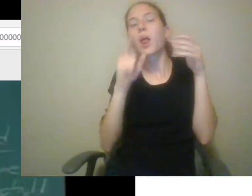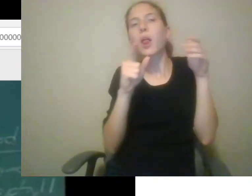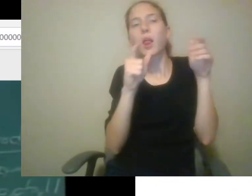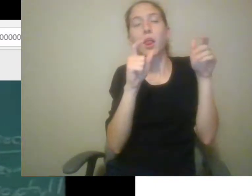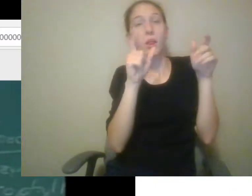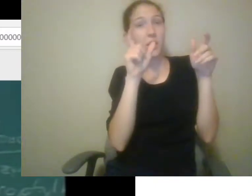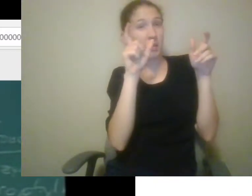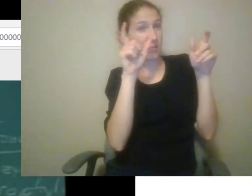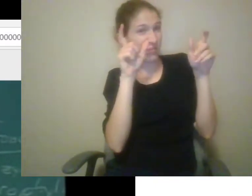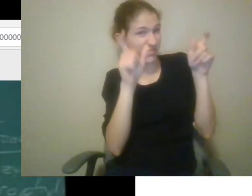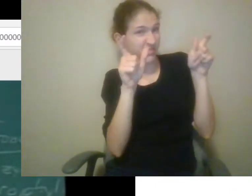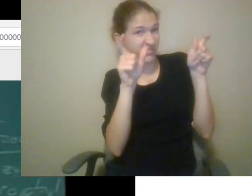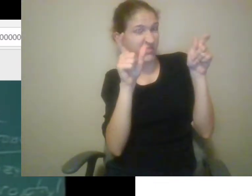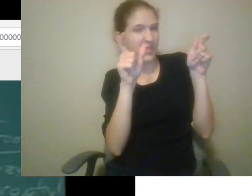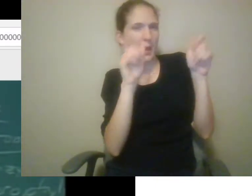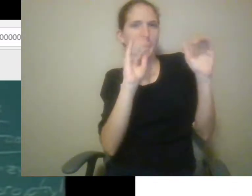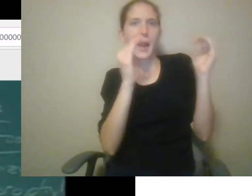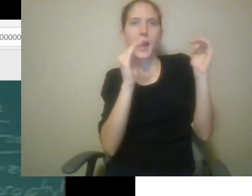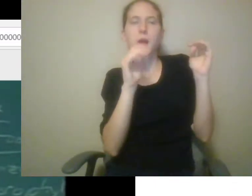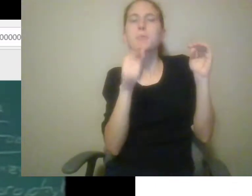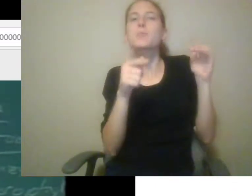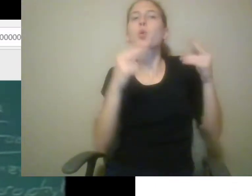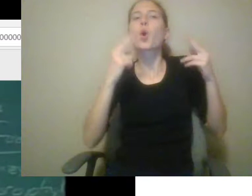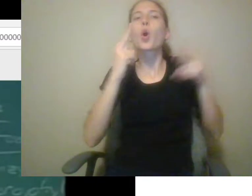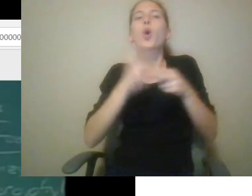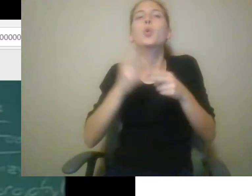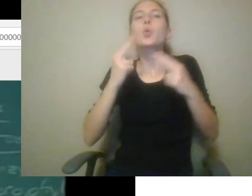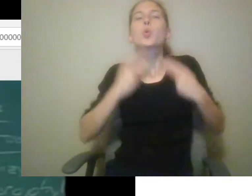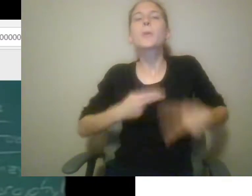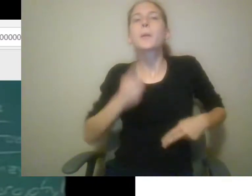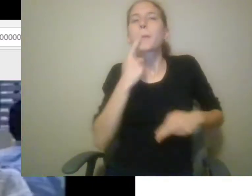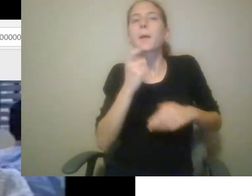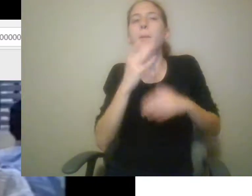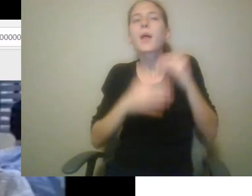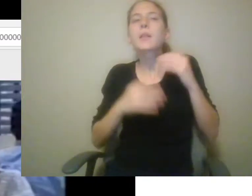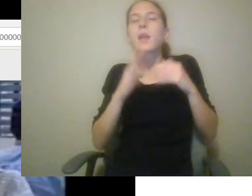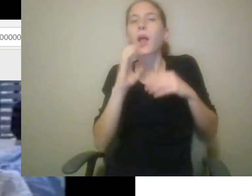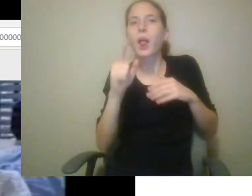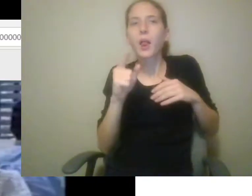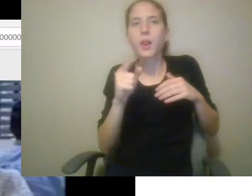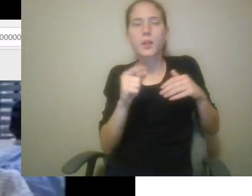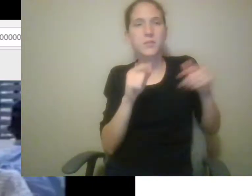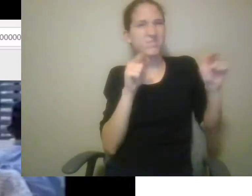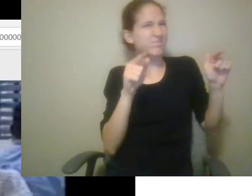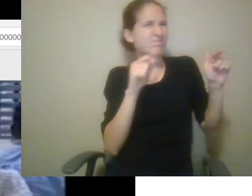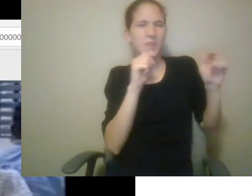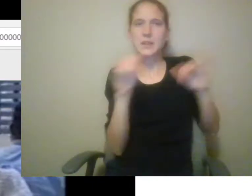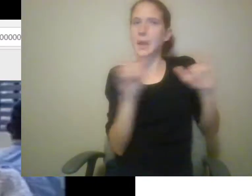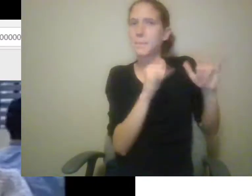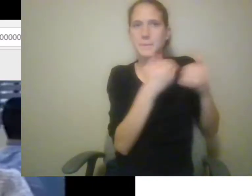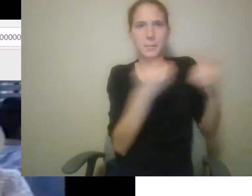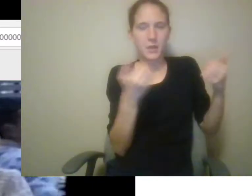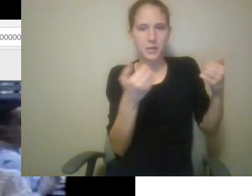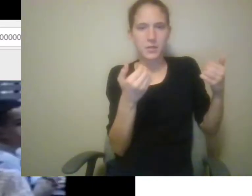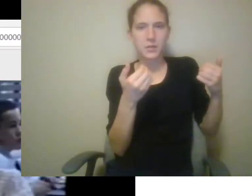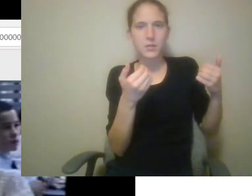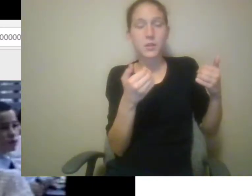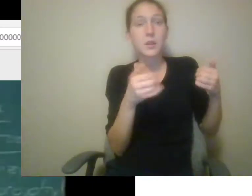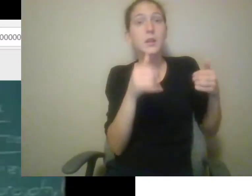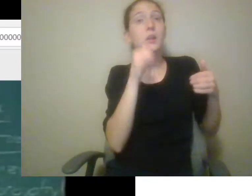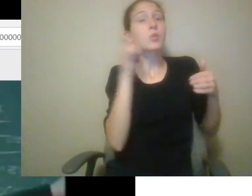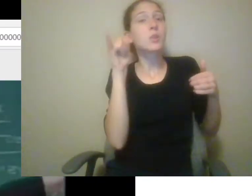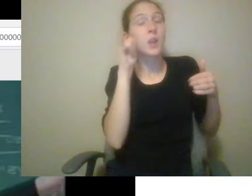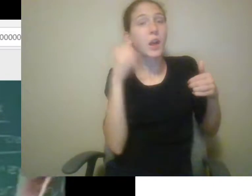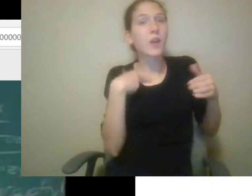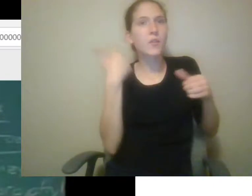red blood cells. Okay? Is that clear for you? Well, yesterday. Yesterday it was all cracked on the end of the